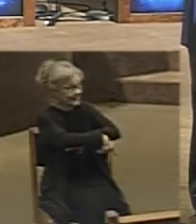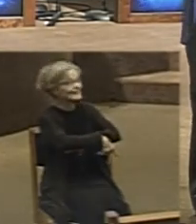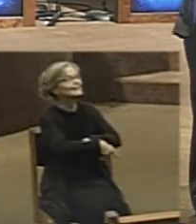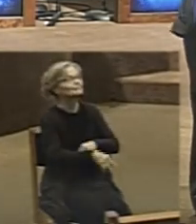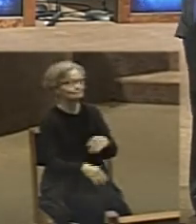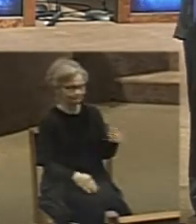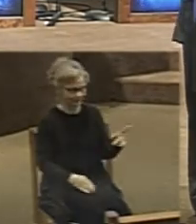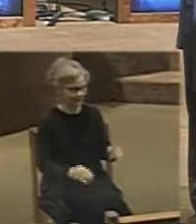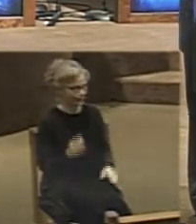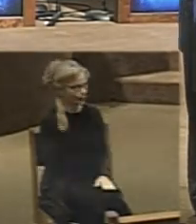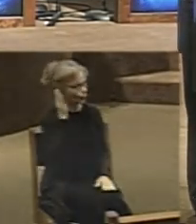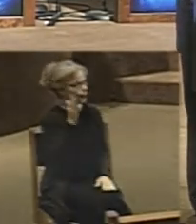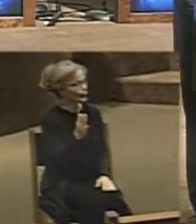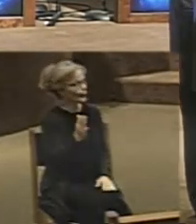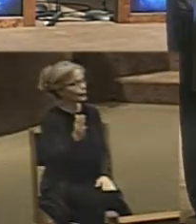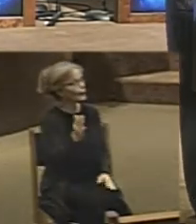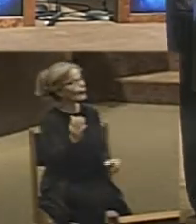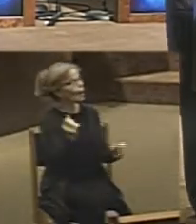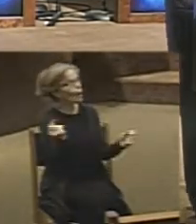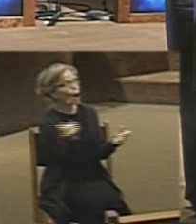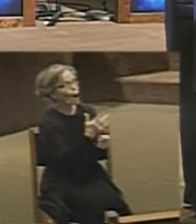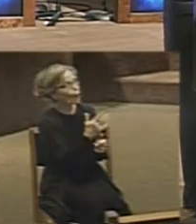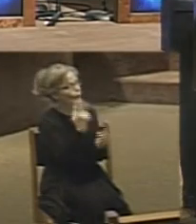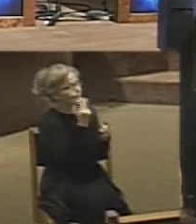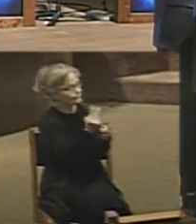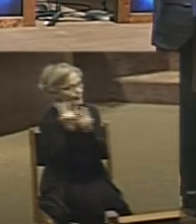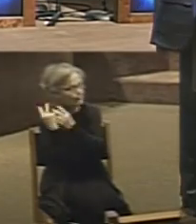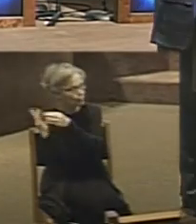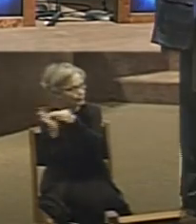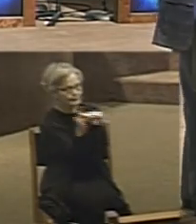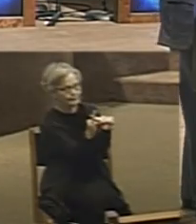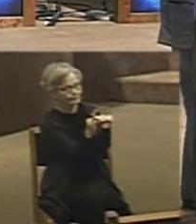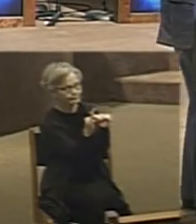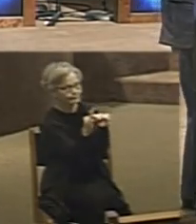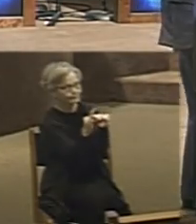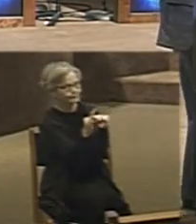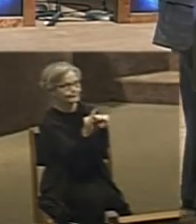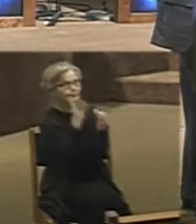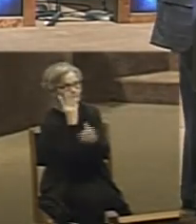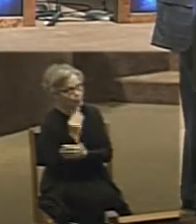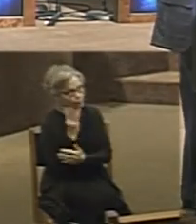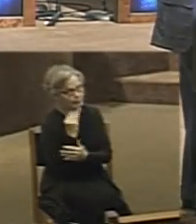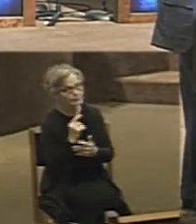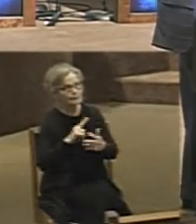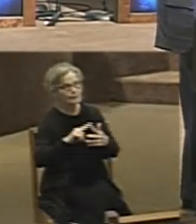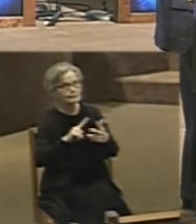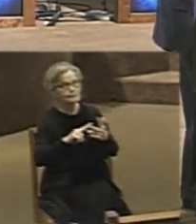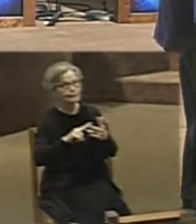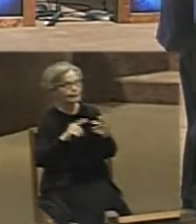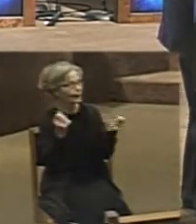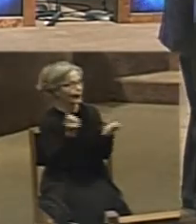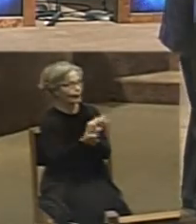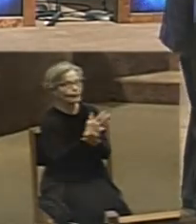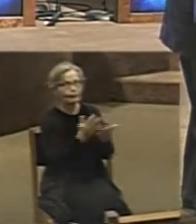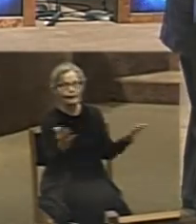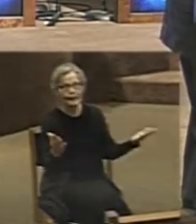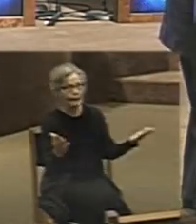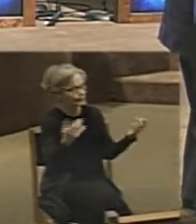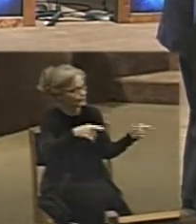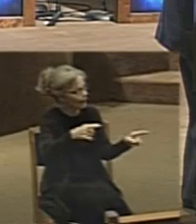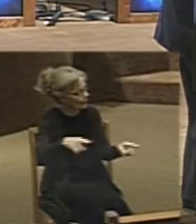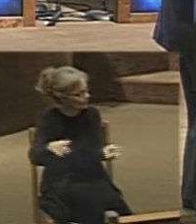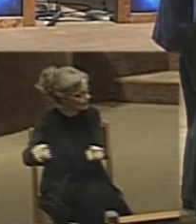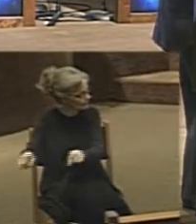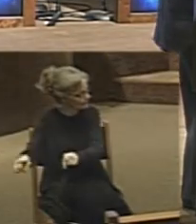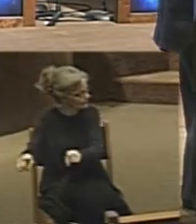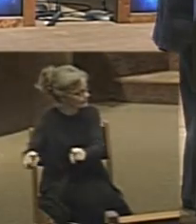We'll bundle up the events, the experiences that have been visited upon us individually or